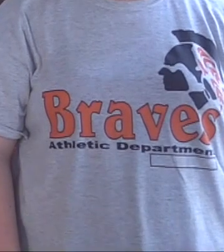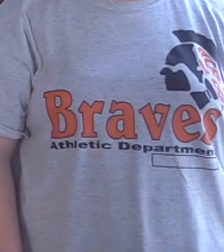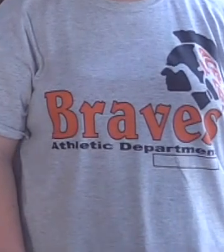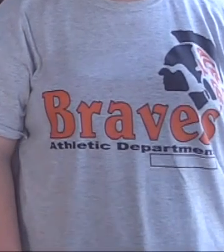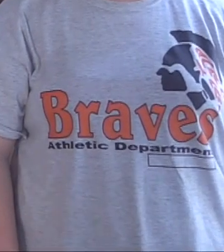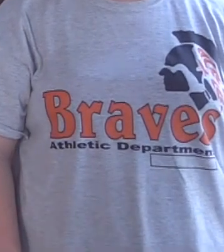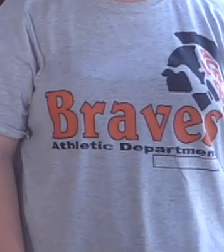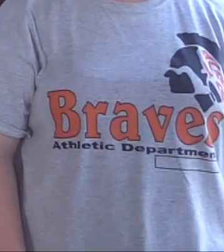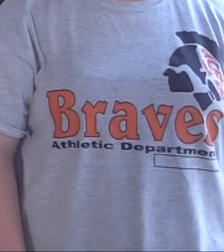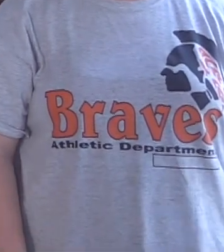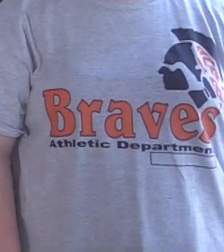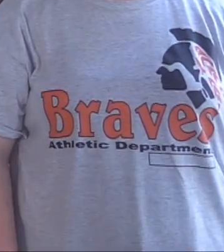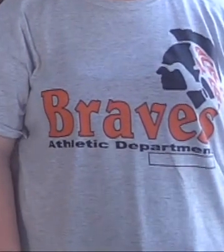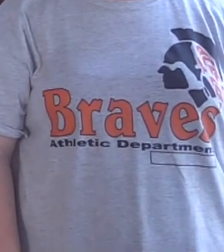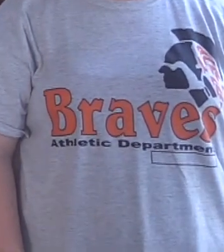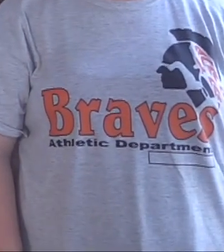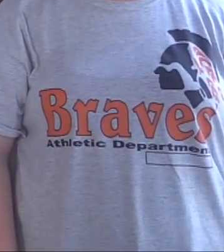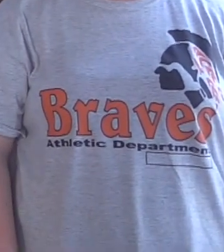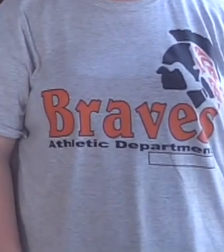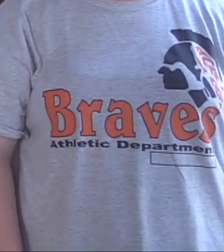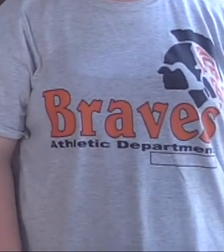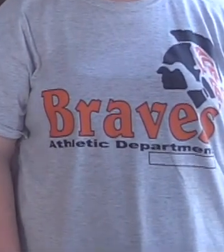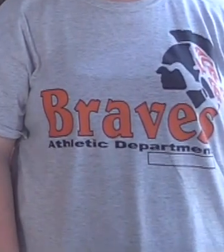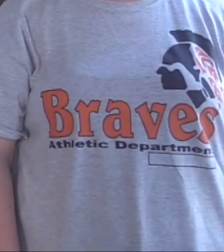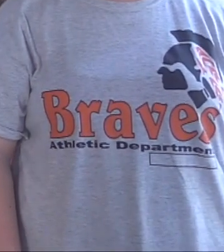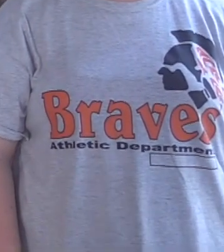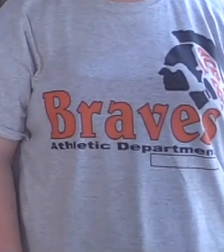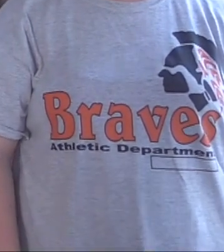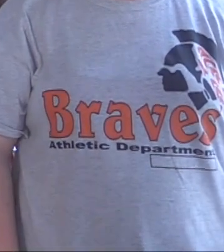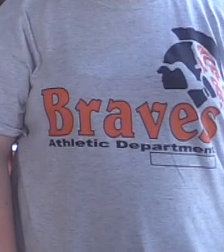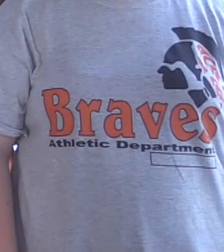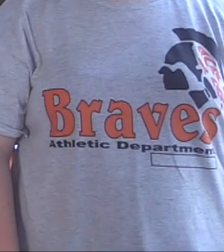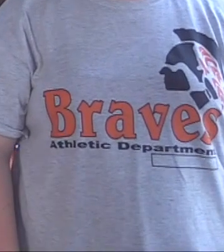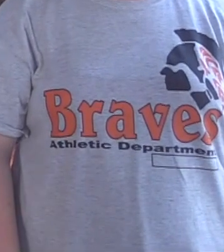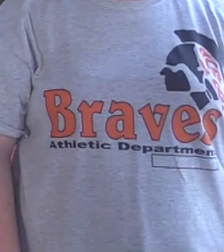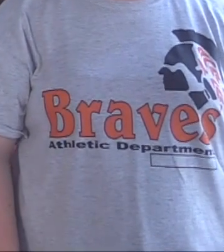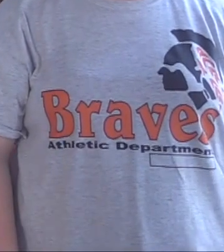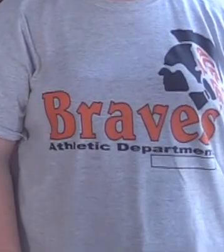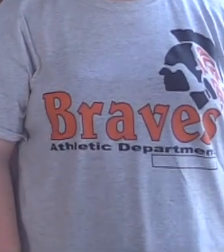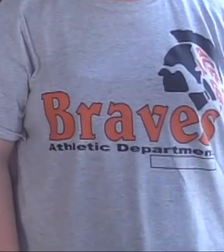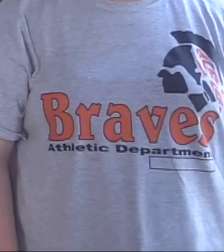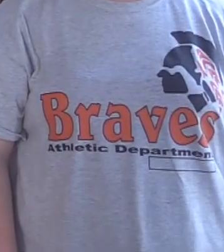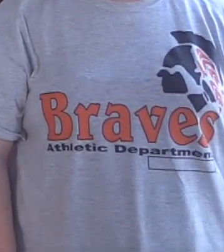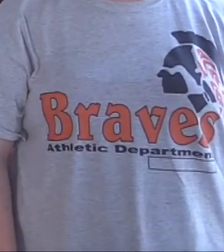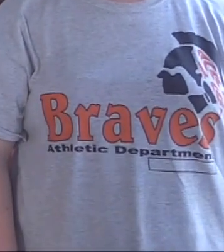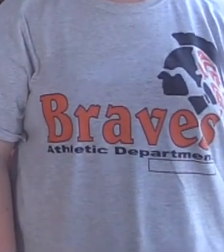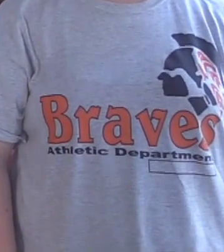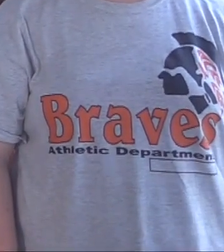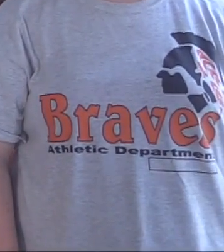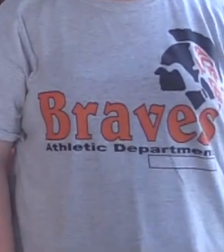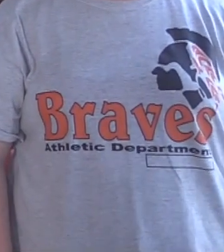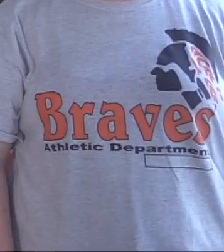we spent at Boone High, 'neath the orange and white. Boone High School, to thee we pledge